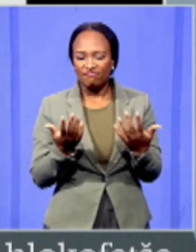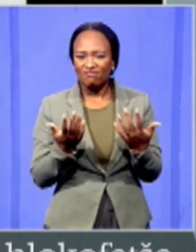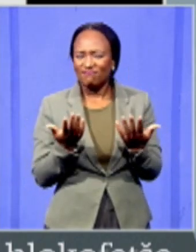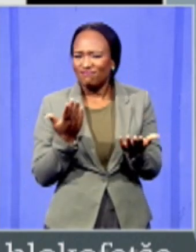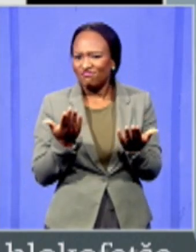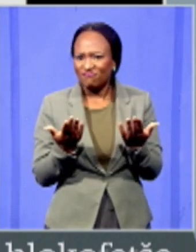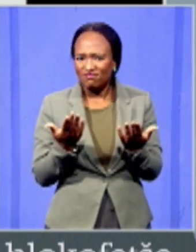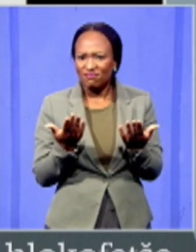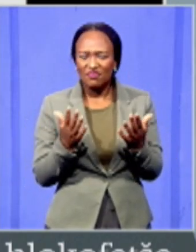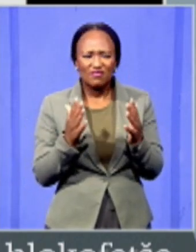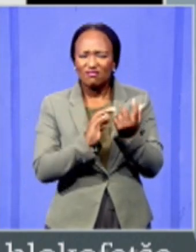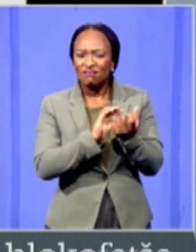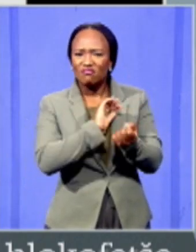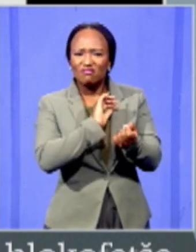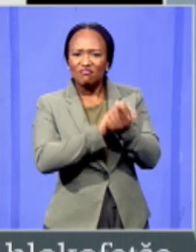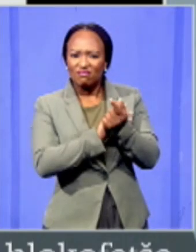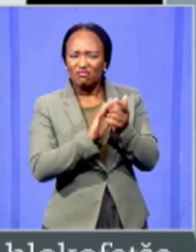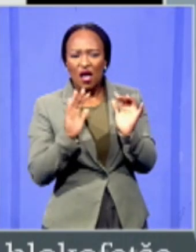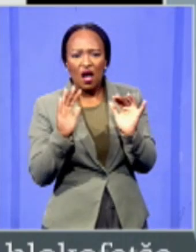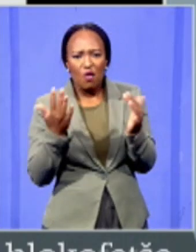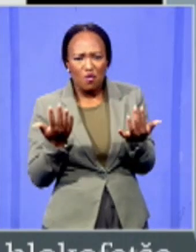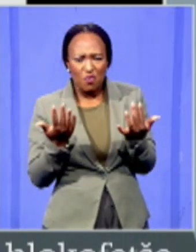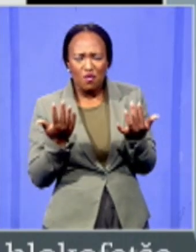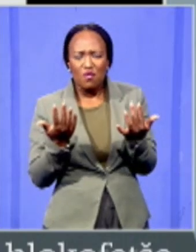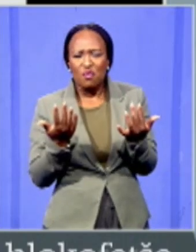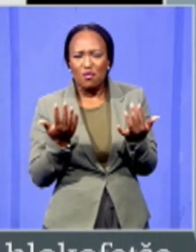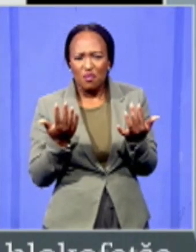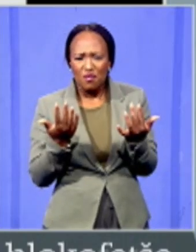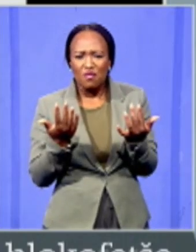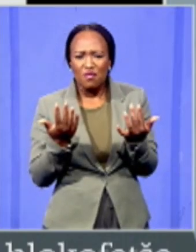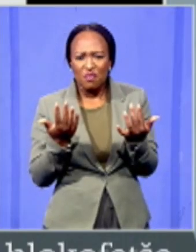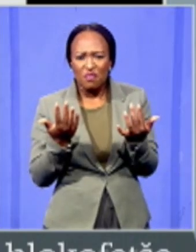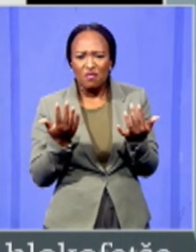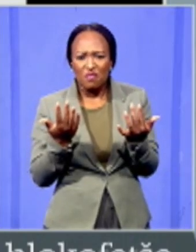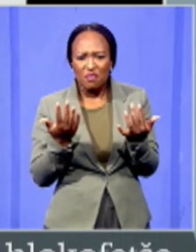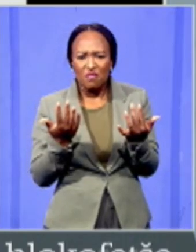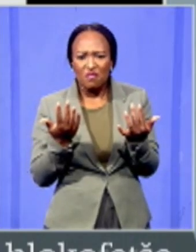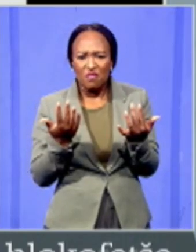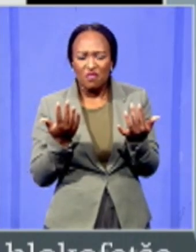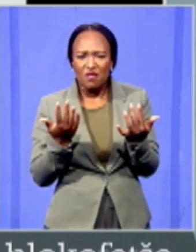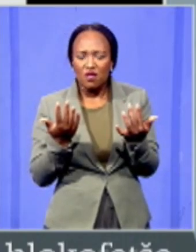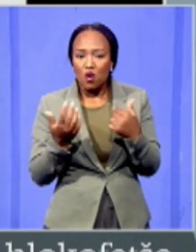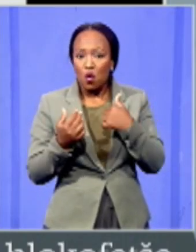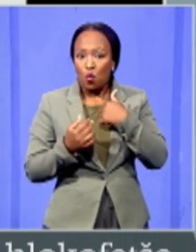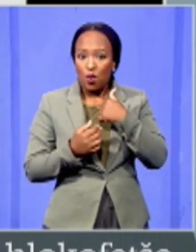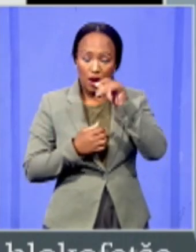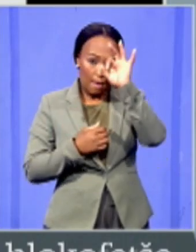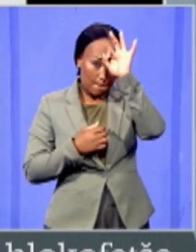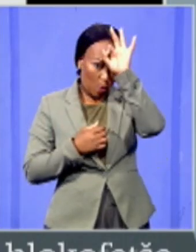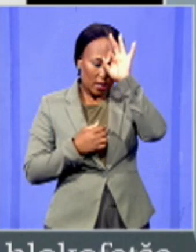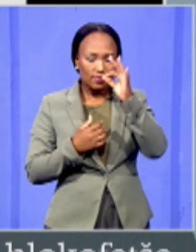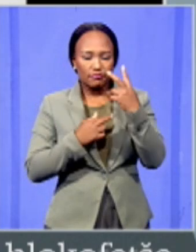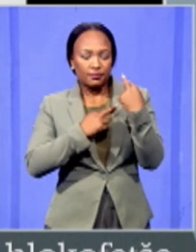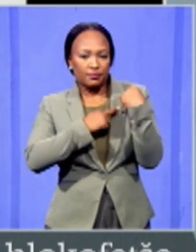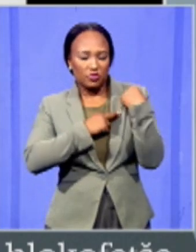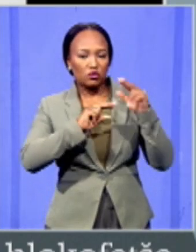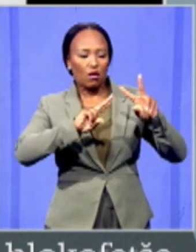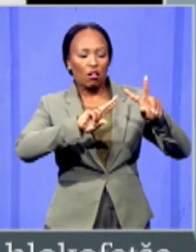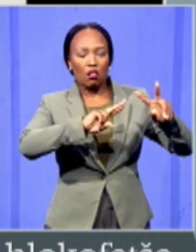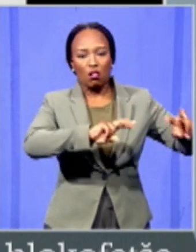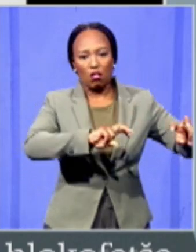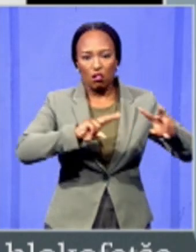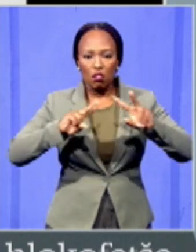how it all came about. We are as the police mandated to investigate both these cases, and